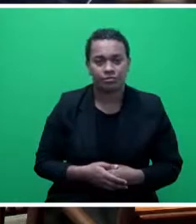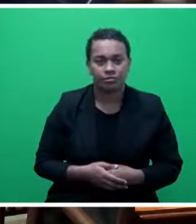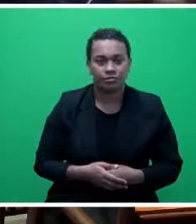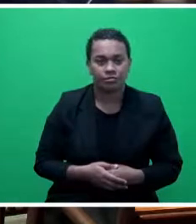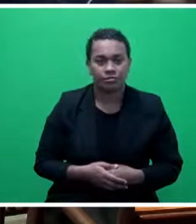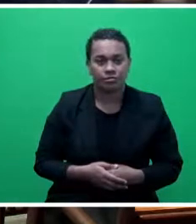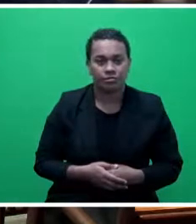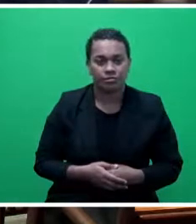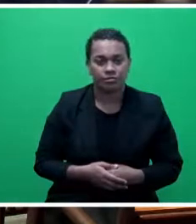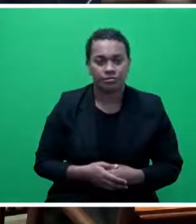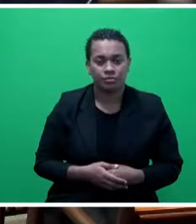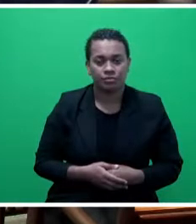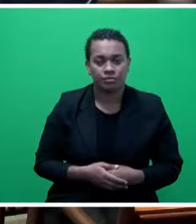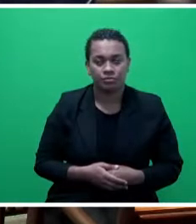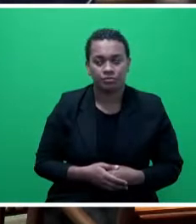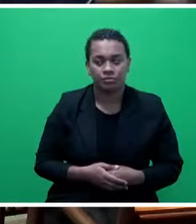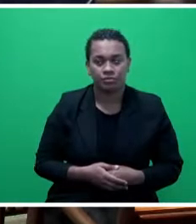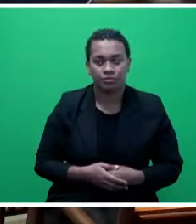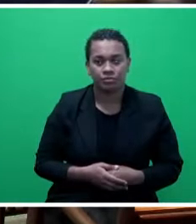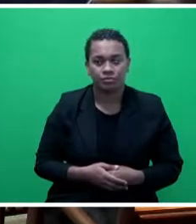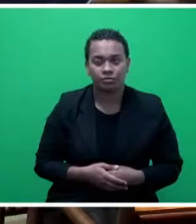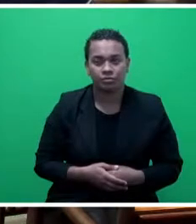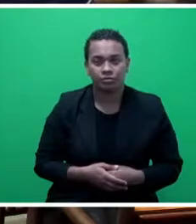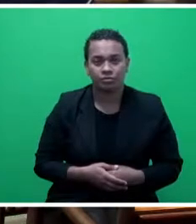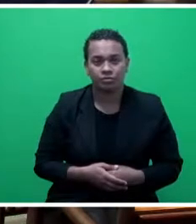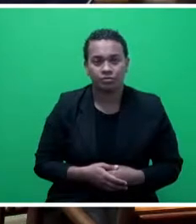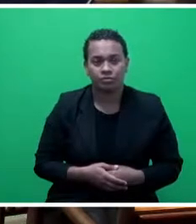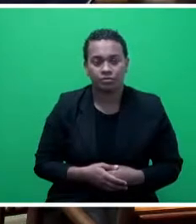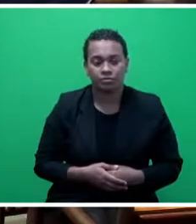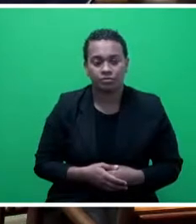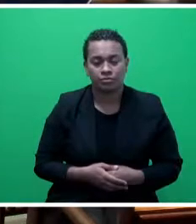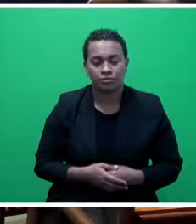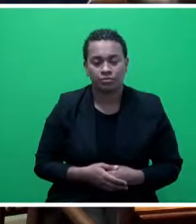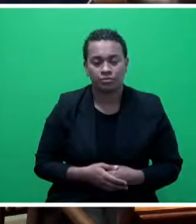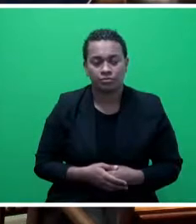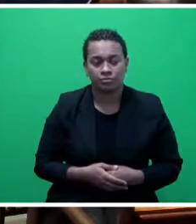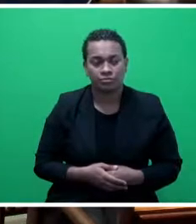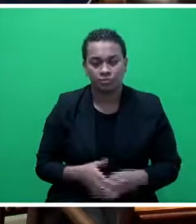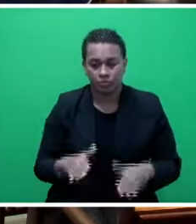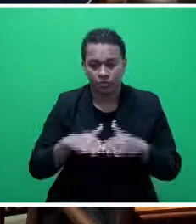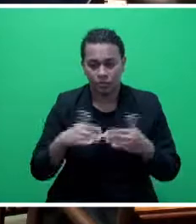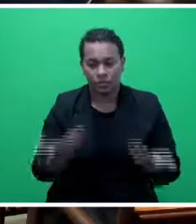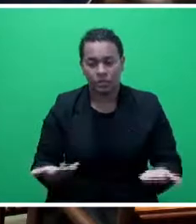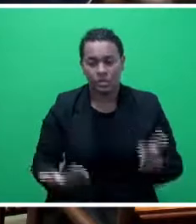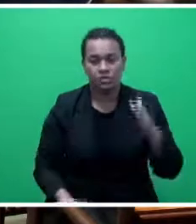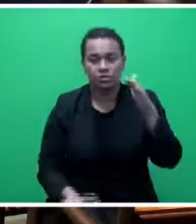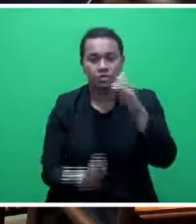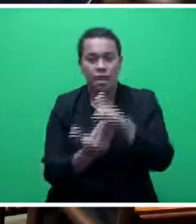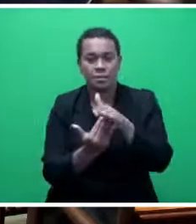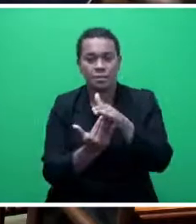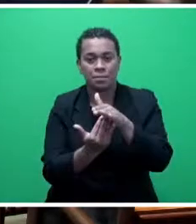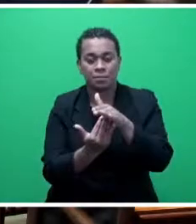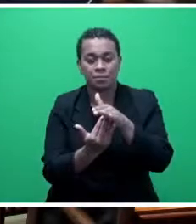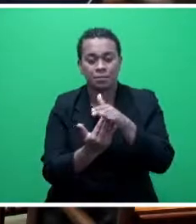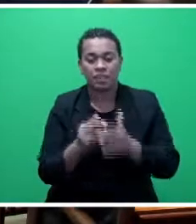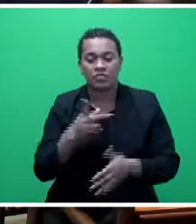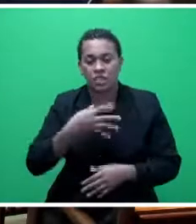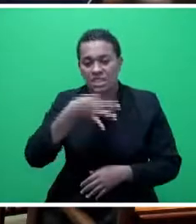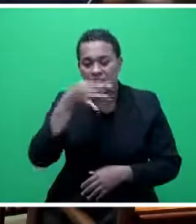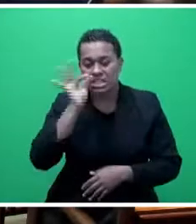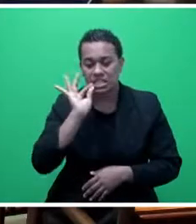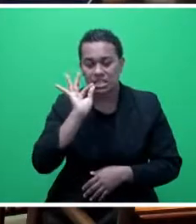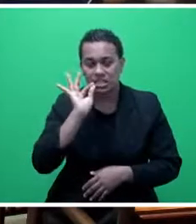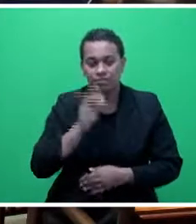Honourable members, on that note, we will suspend proceedings for refreshments in the big committee